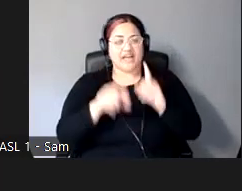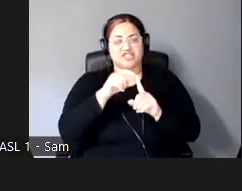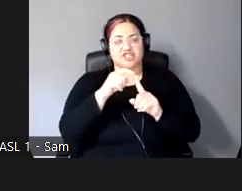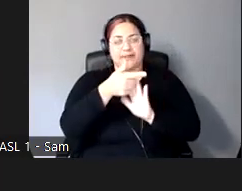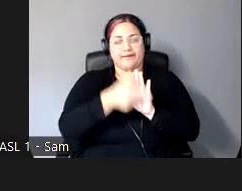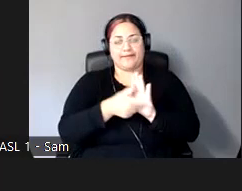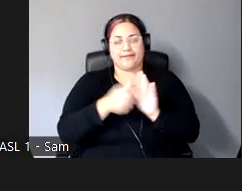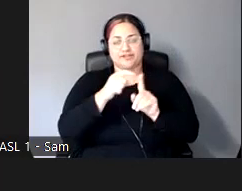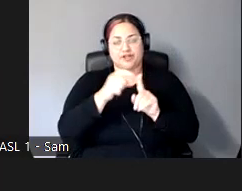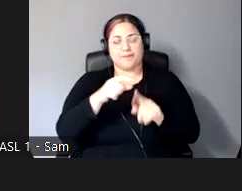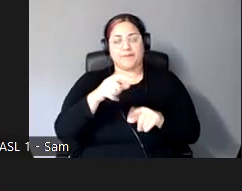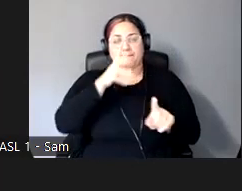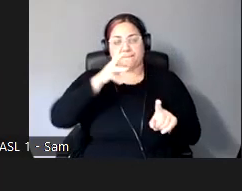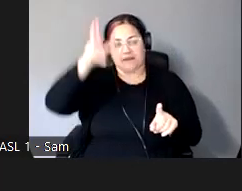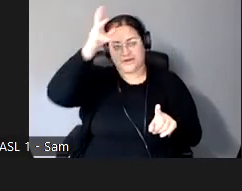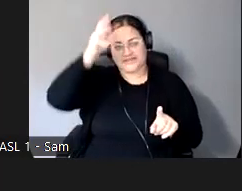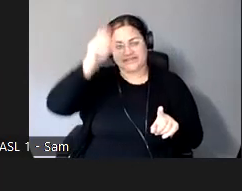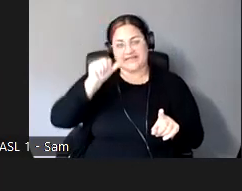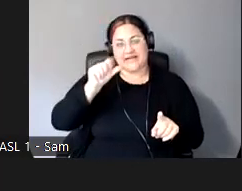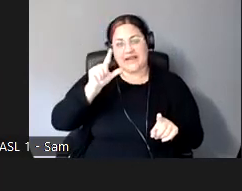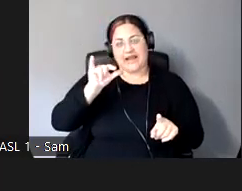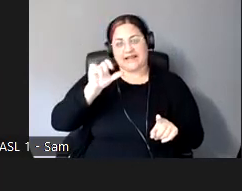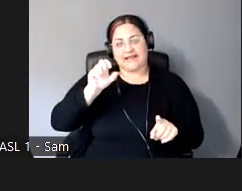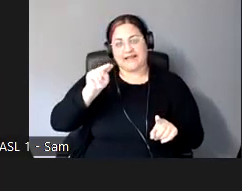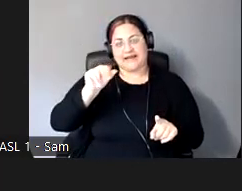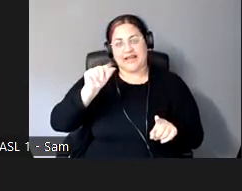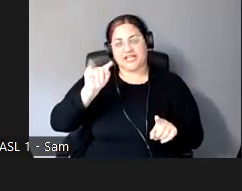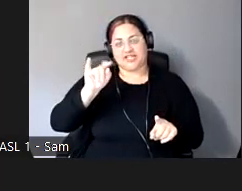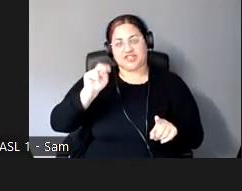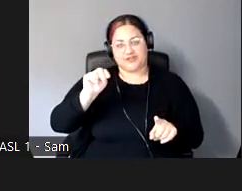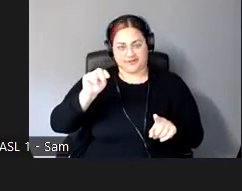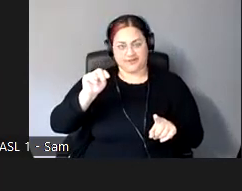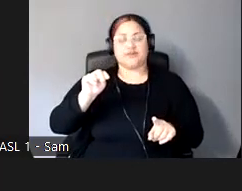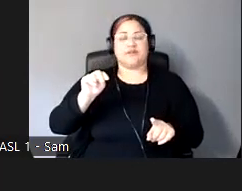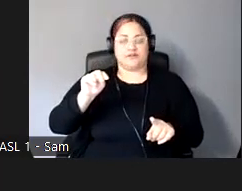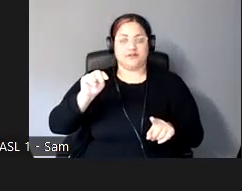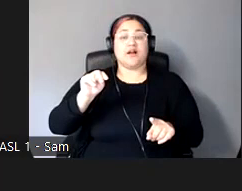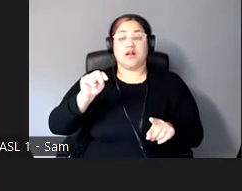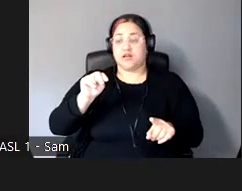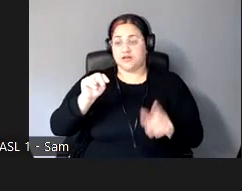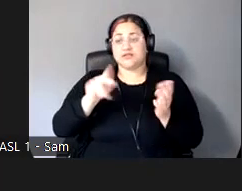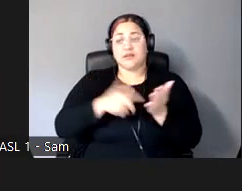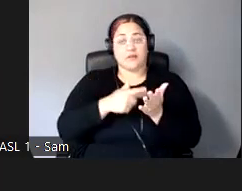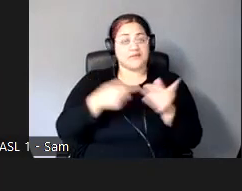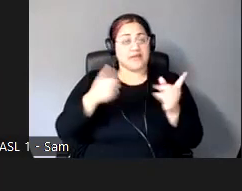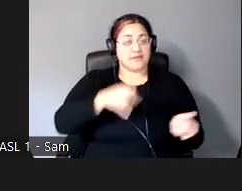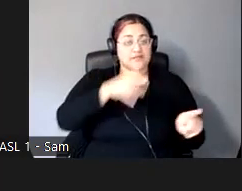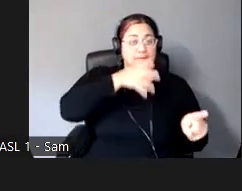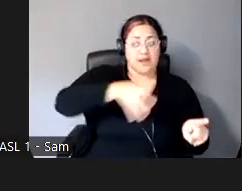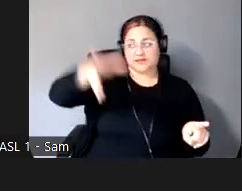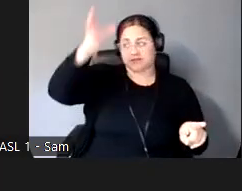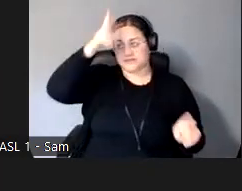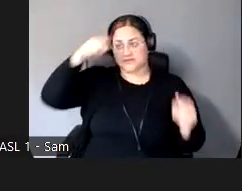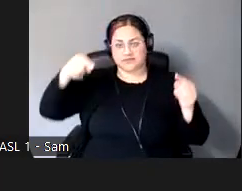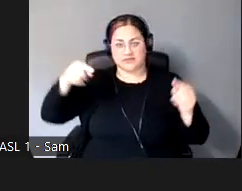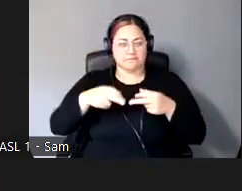some cases involve grandparents, children of grandparents, as part of that, in terms of the